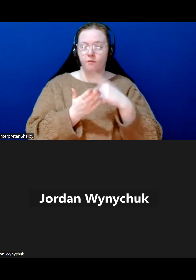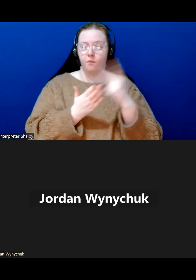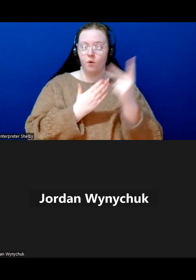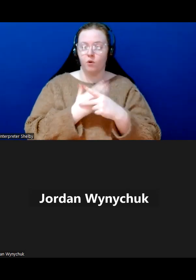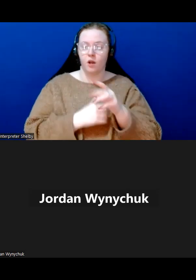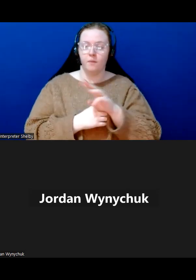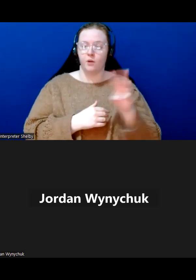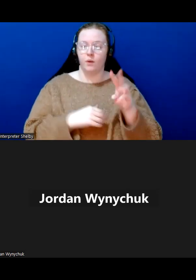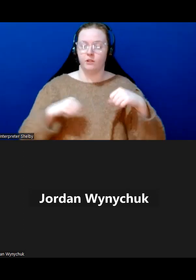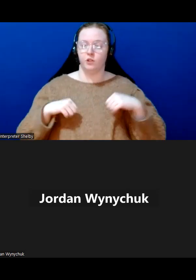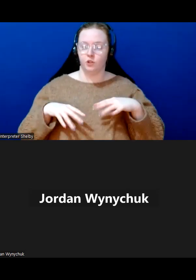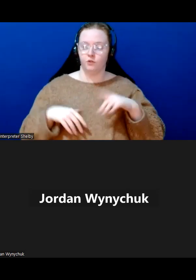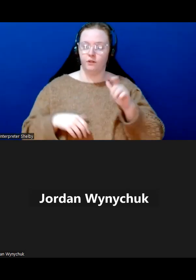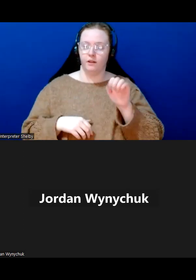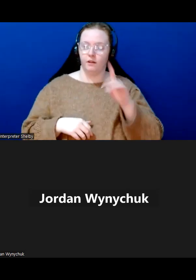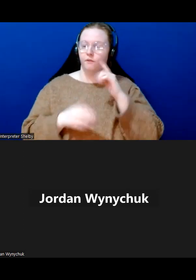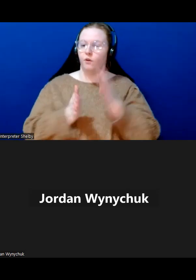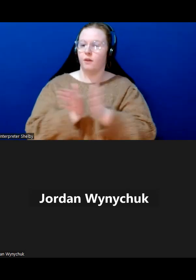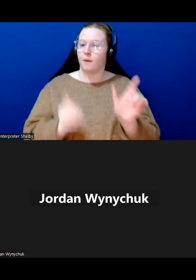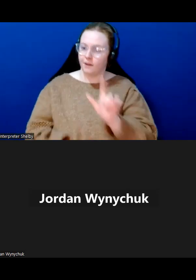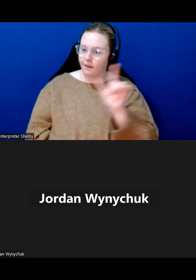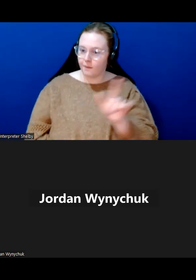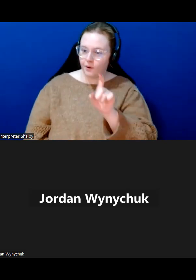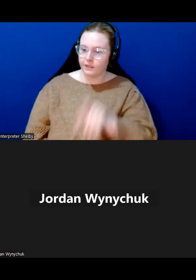and Labrador for the public libraries?